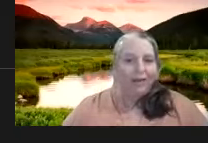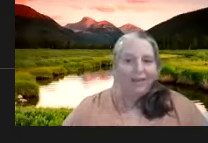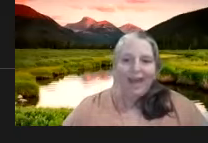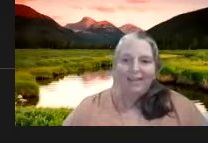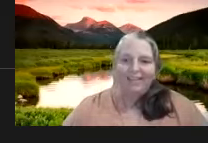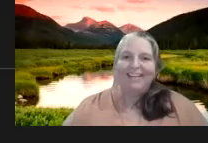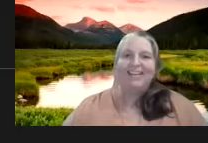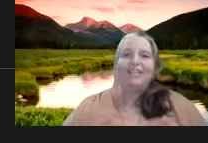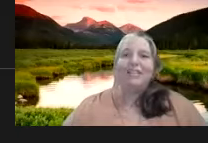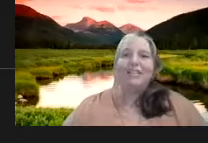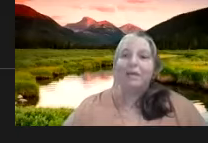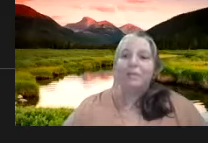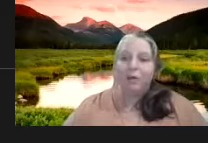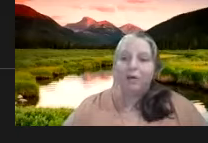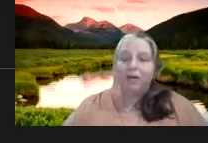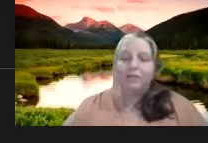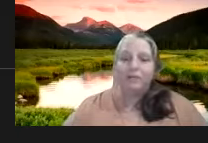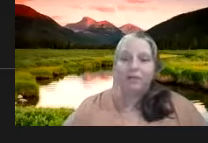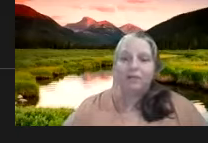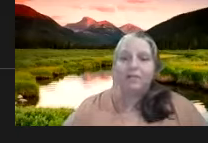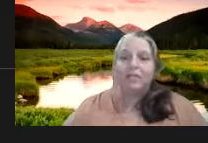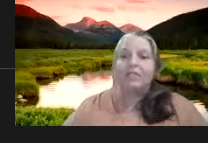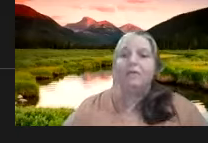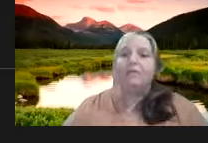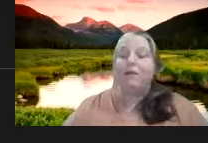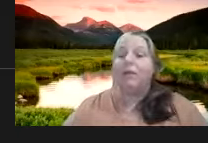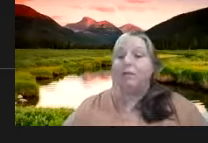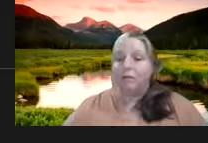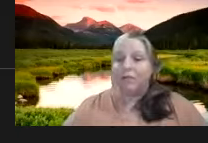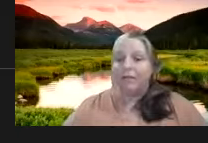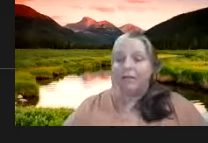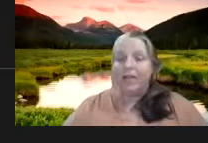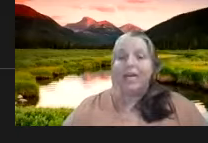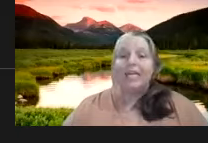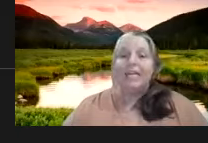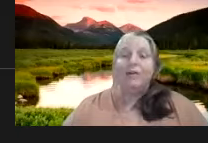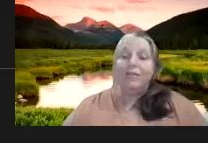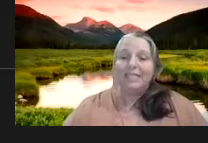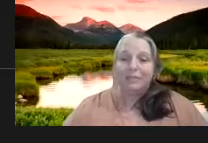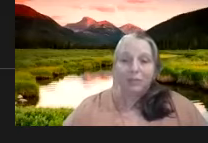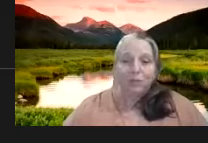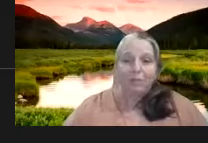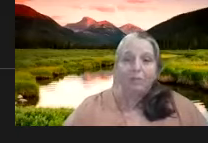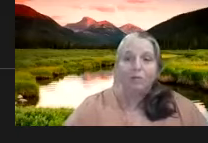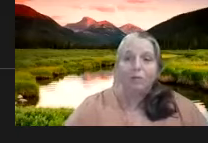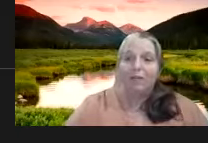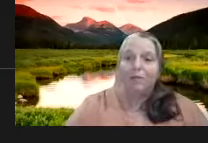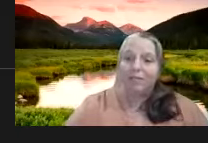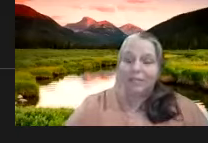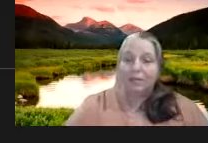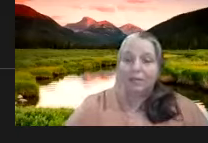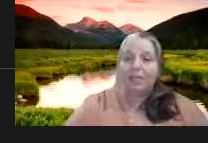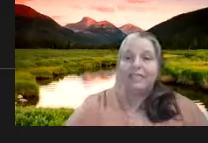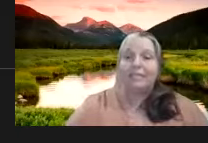know, again, these types of programs and services need to be very inclusive. Not only do people living